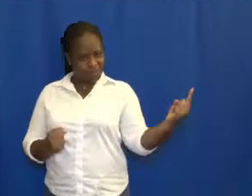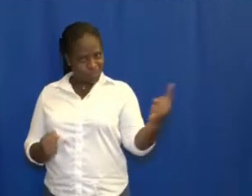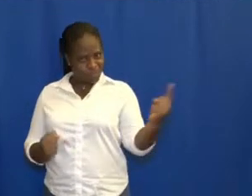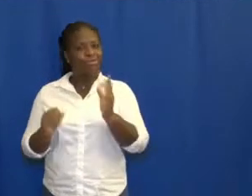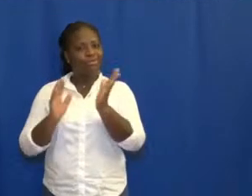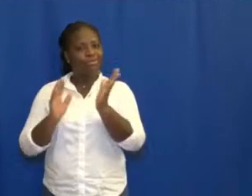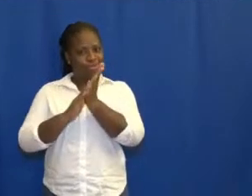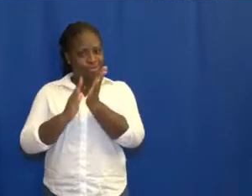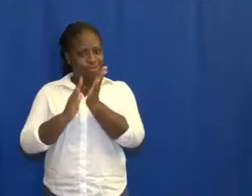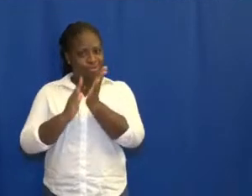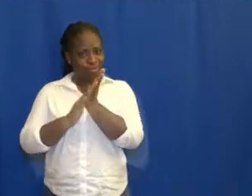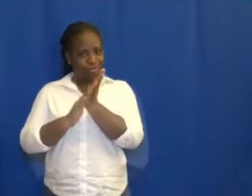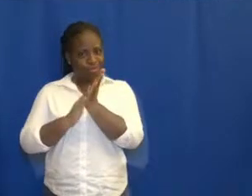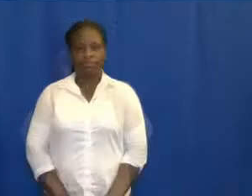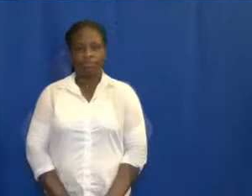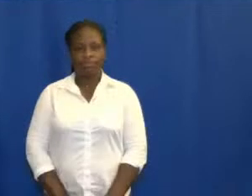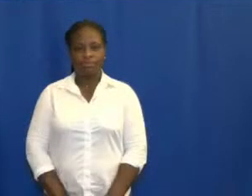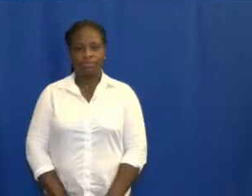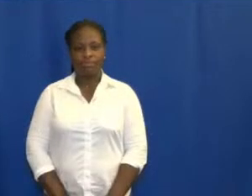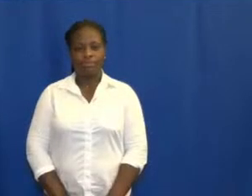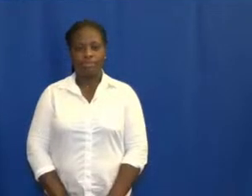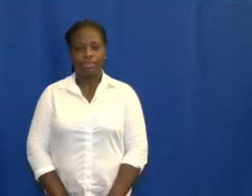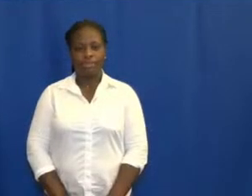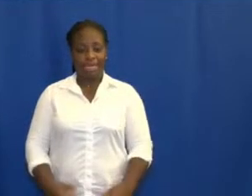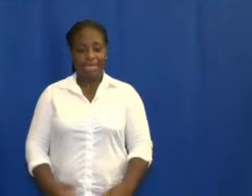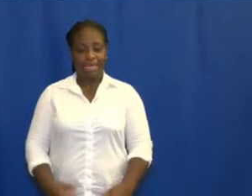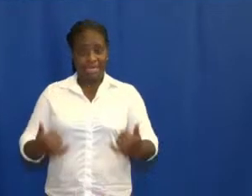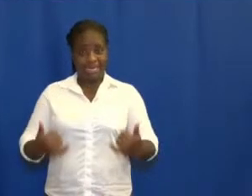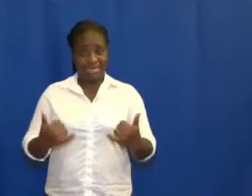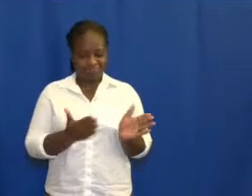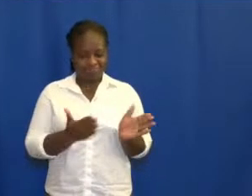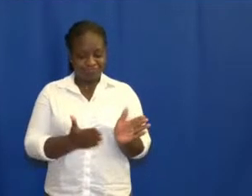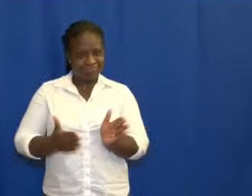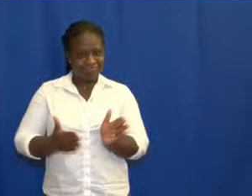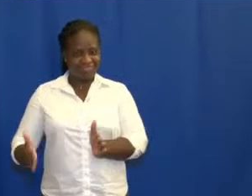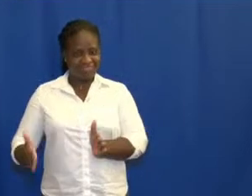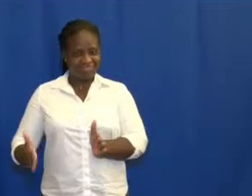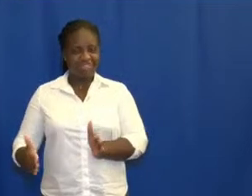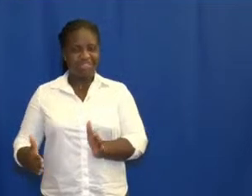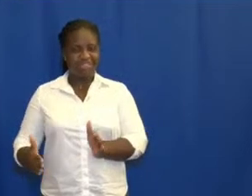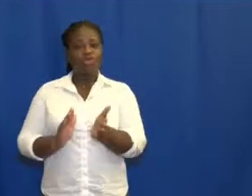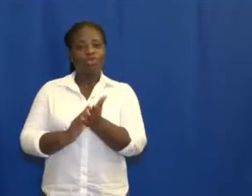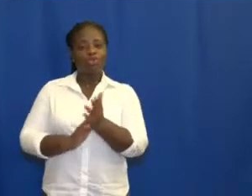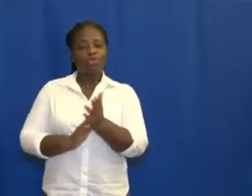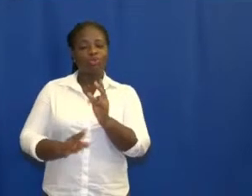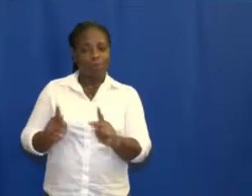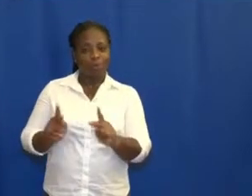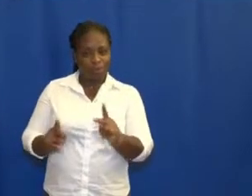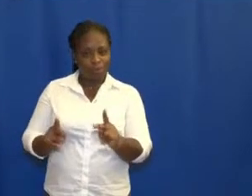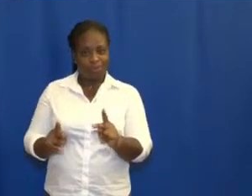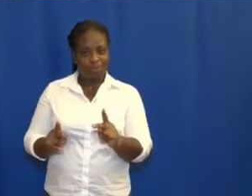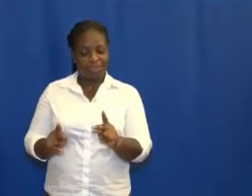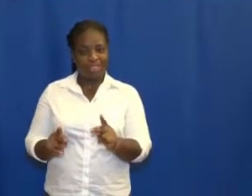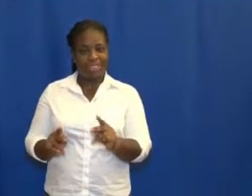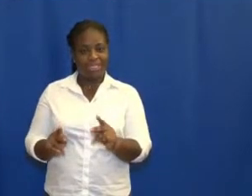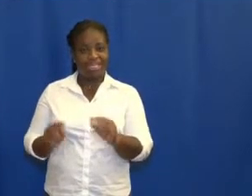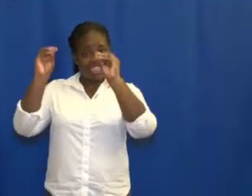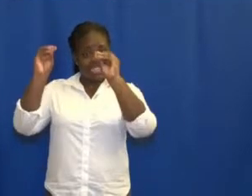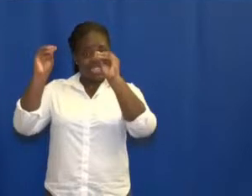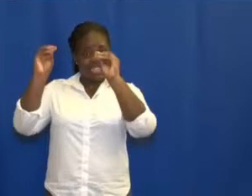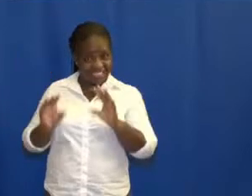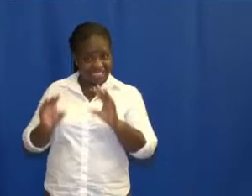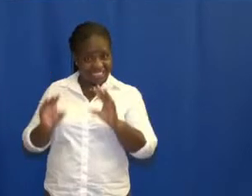ni ameya gbena mi to gbejiano ko ni school bi ke ame ni